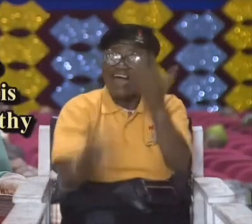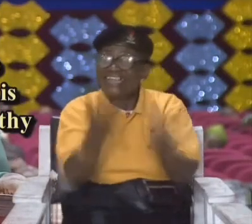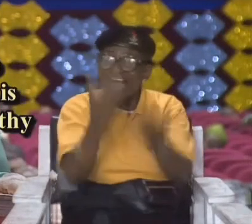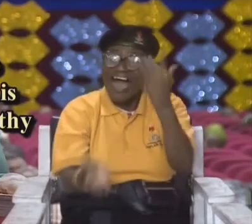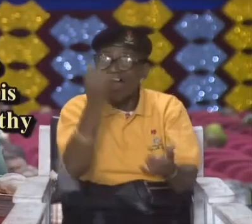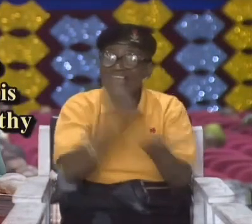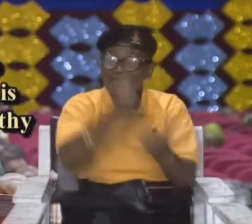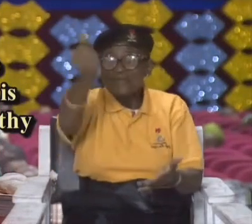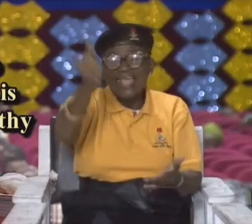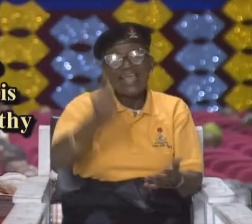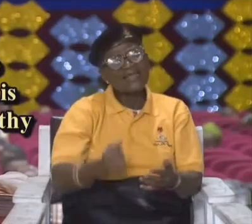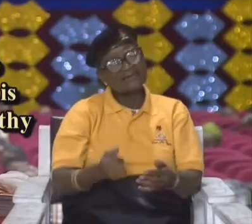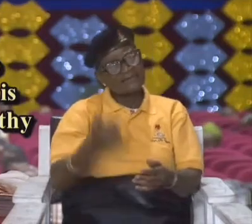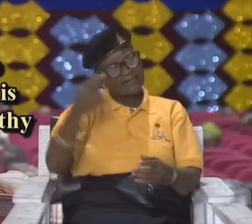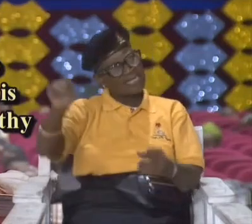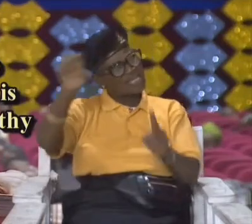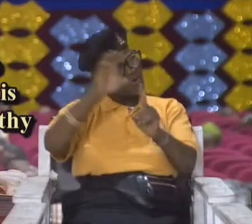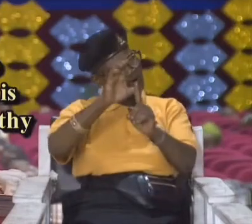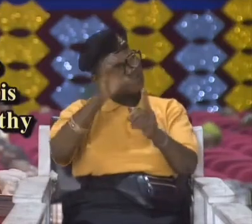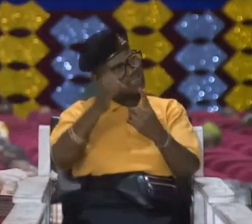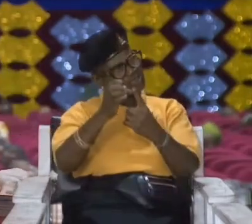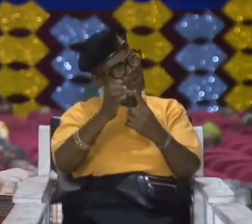But the condition remains.